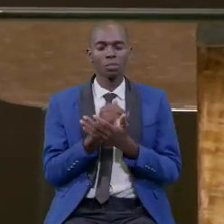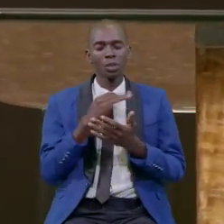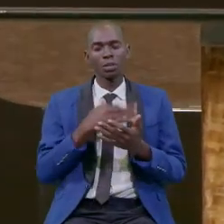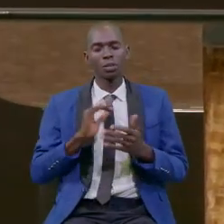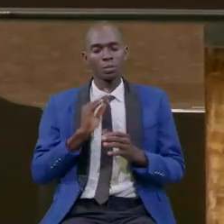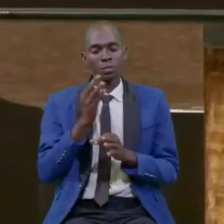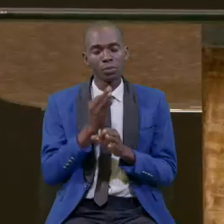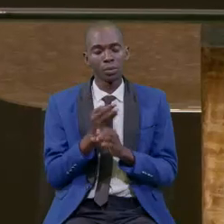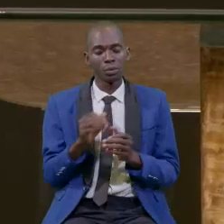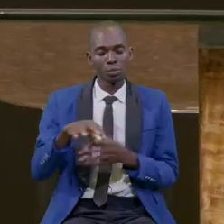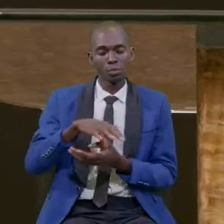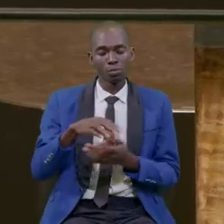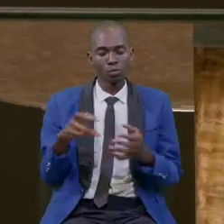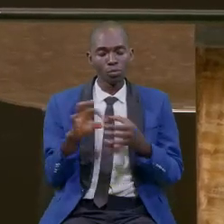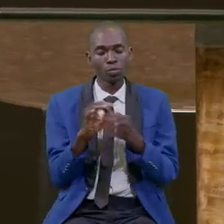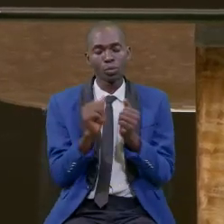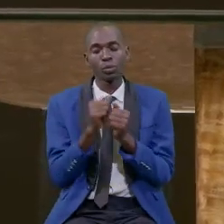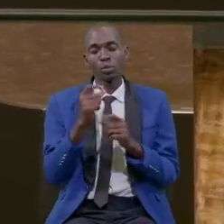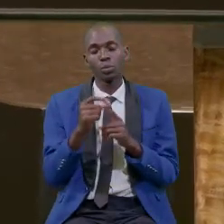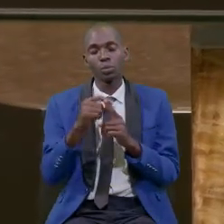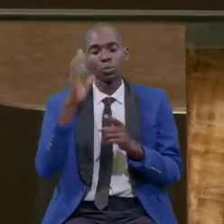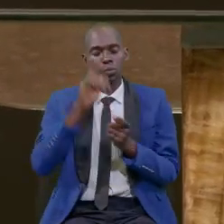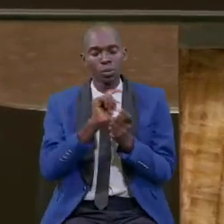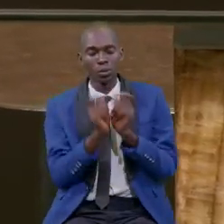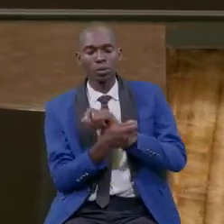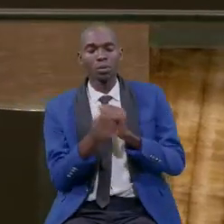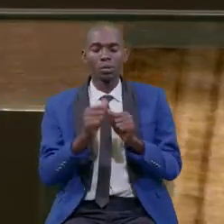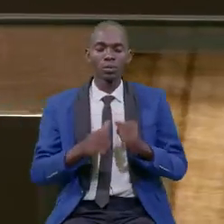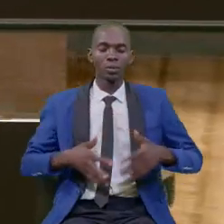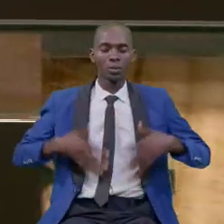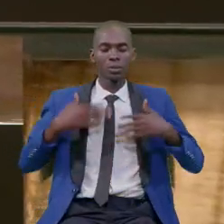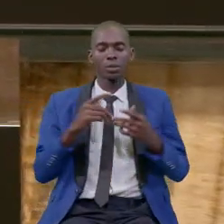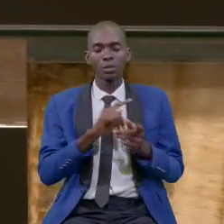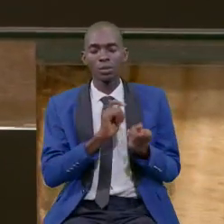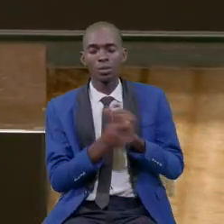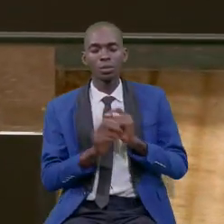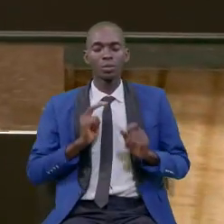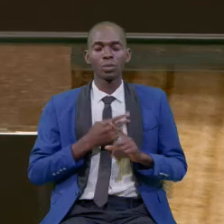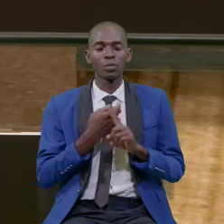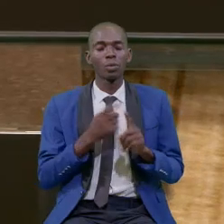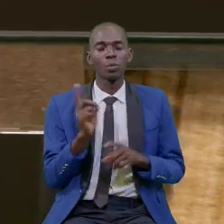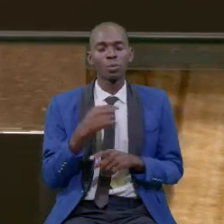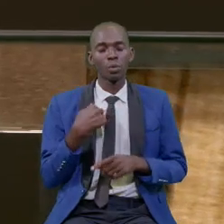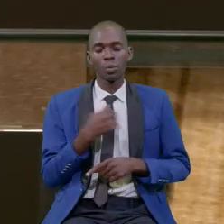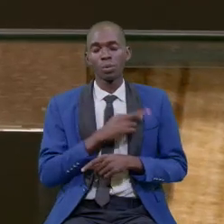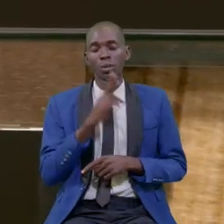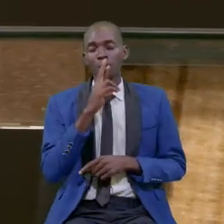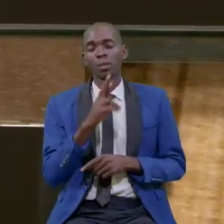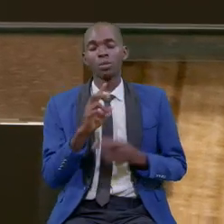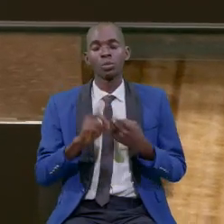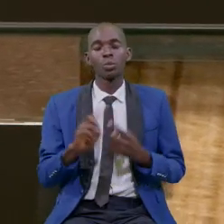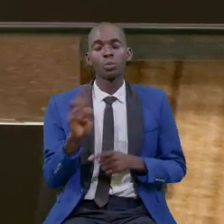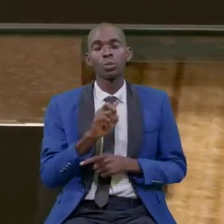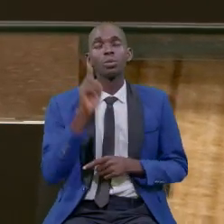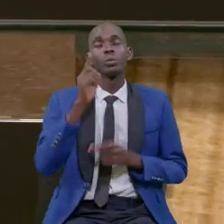the word will transform every life, transfer us from where we are to where you want us to